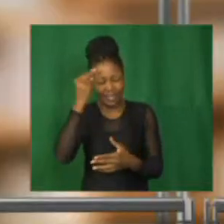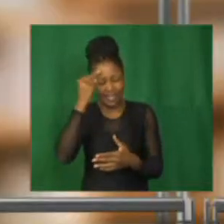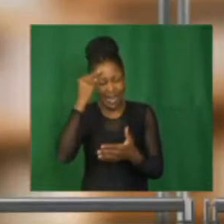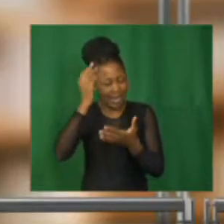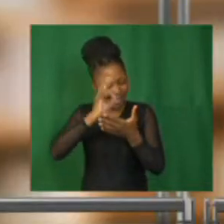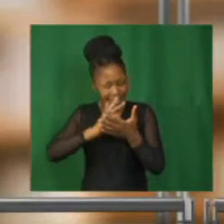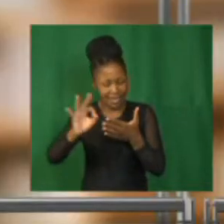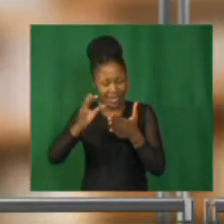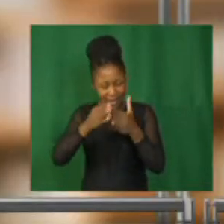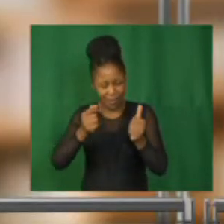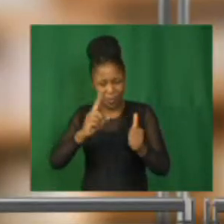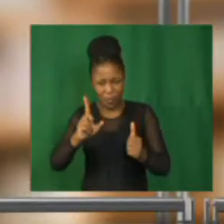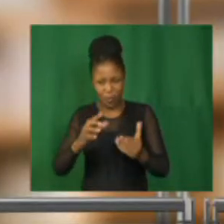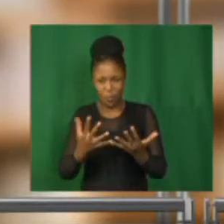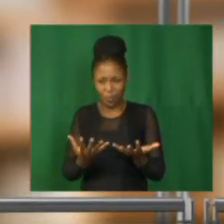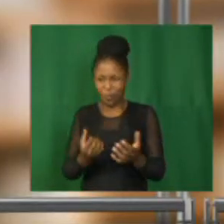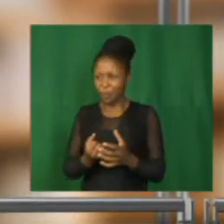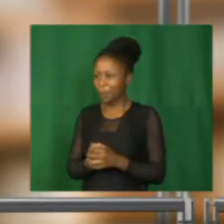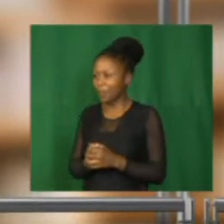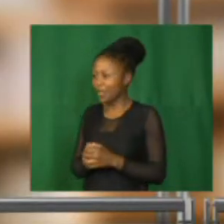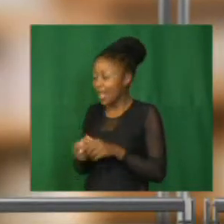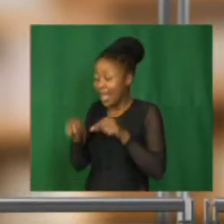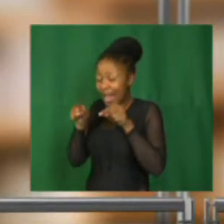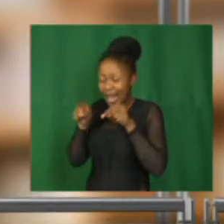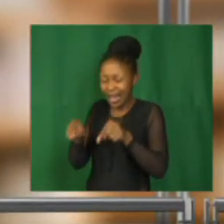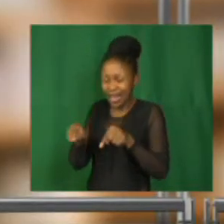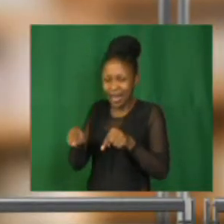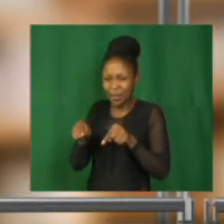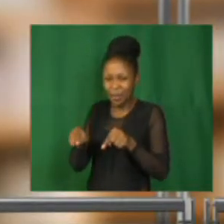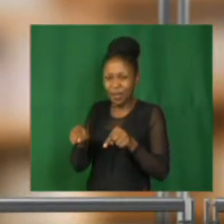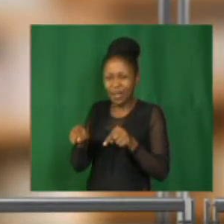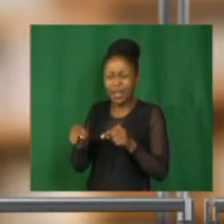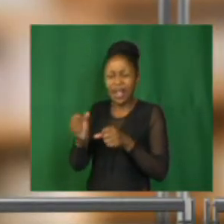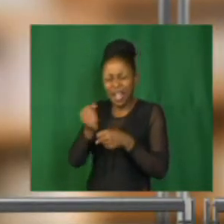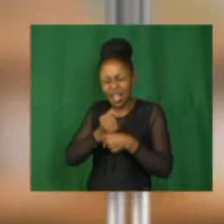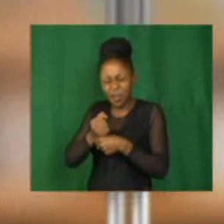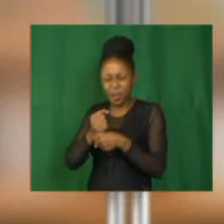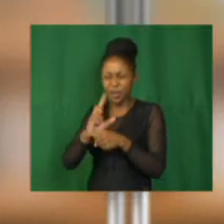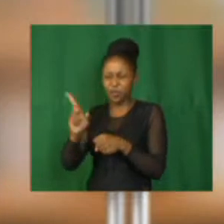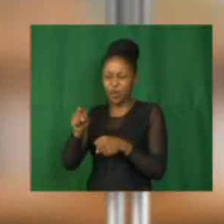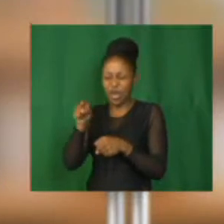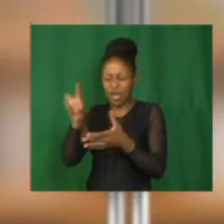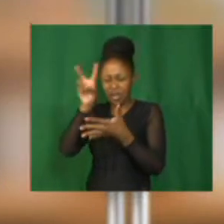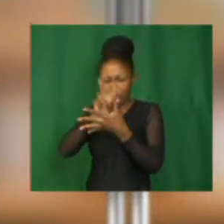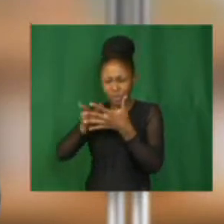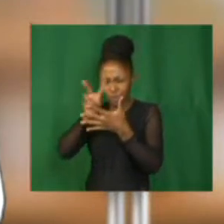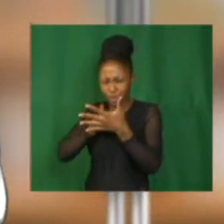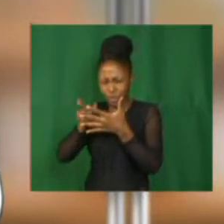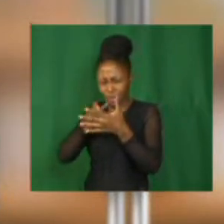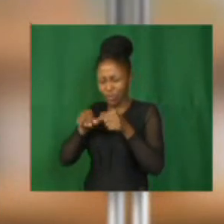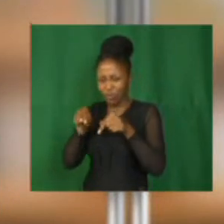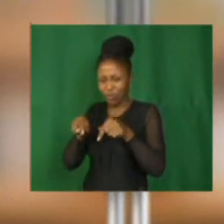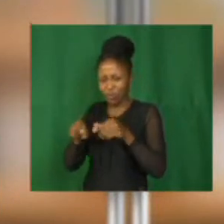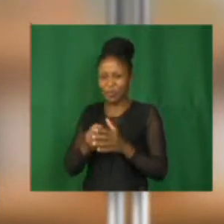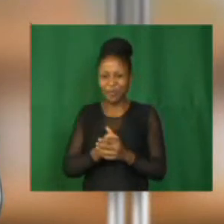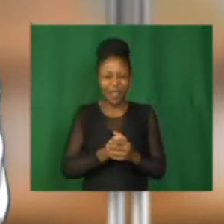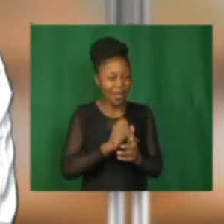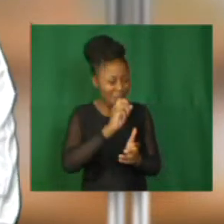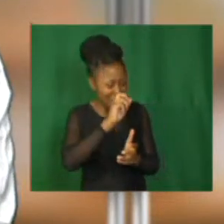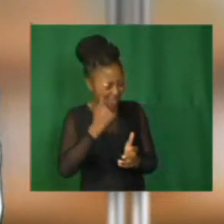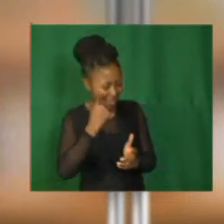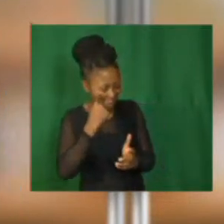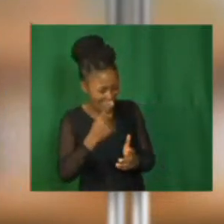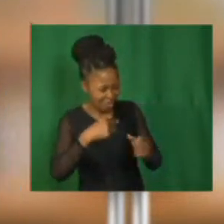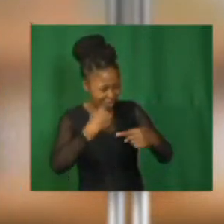very much, sir. So, what is today's reading comprehension going to be about? All right, we are going to see as we continue. I don't